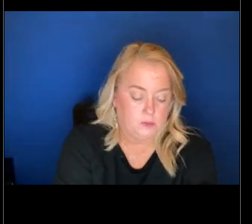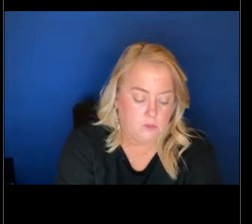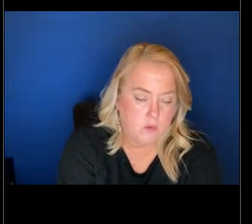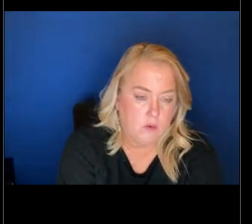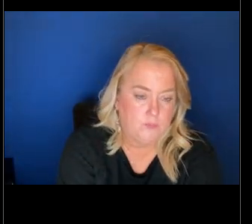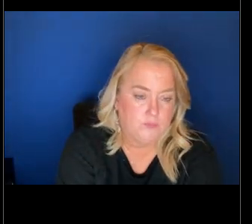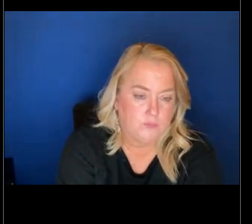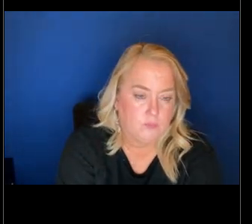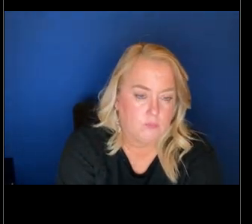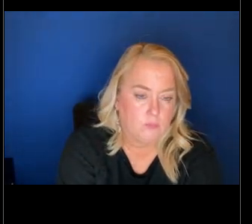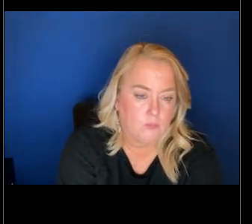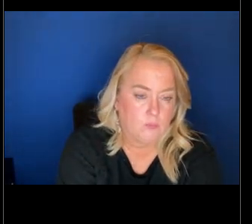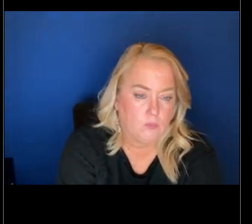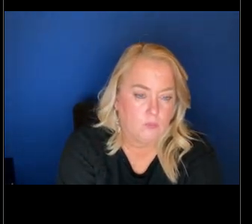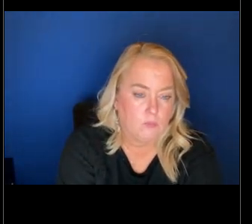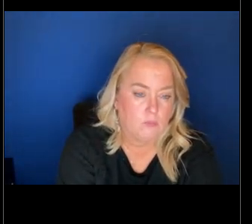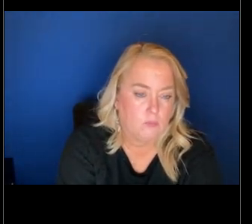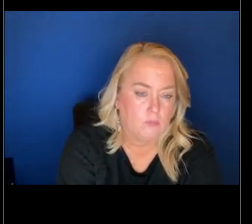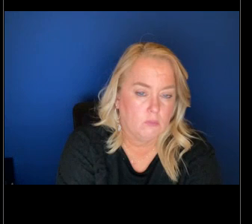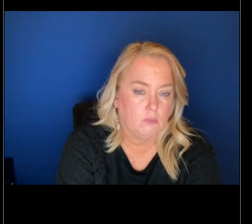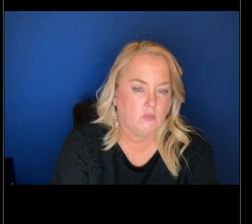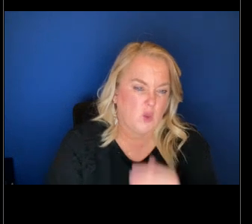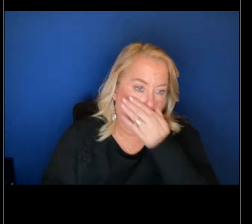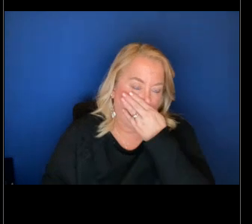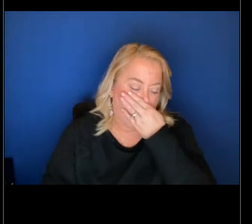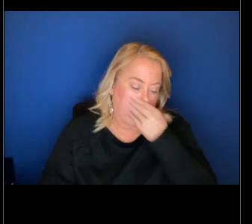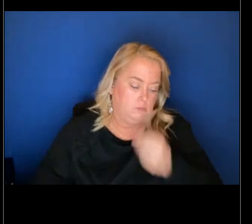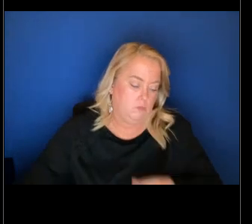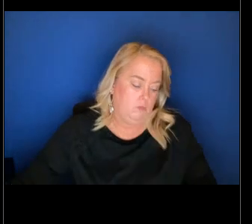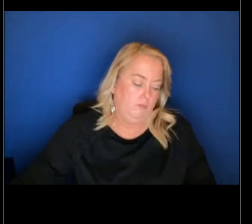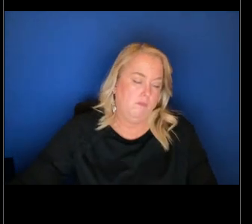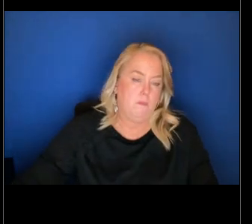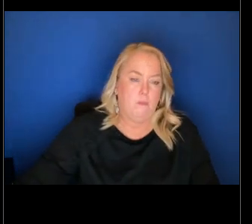We have a few more seconds to get the last couple answers in there.